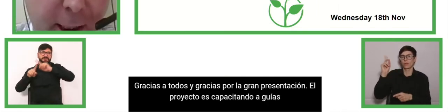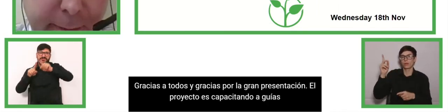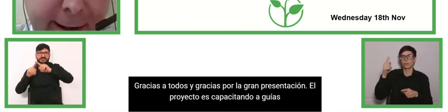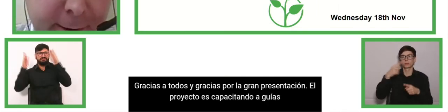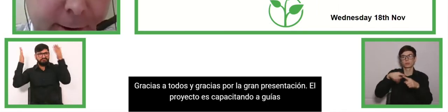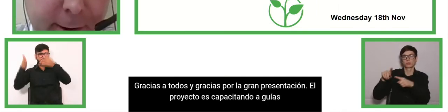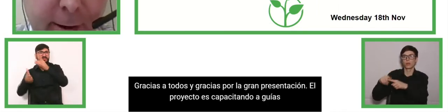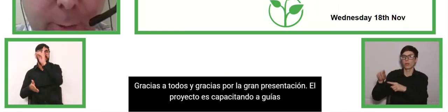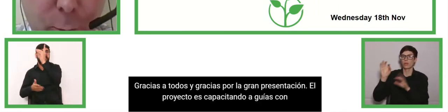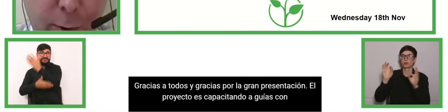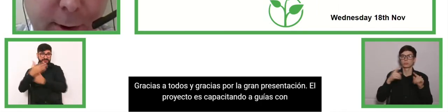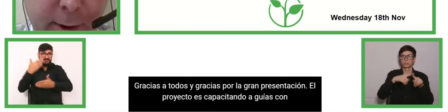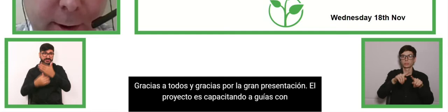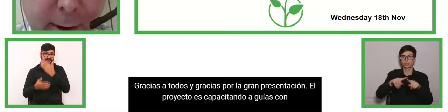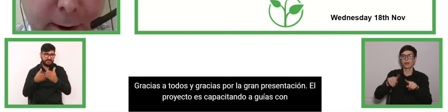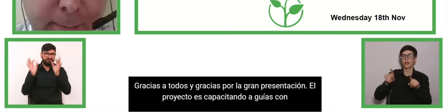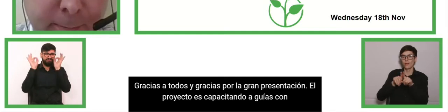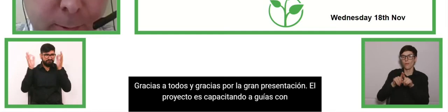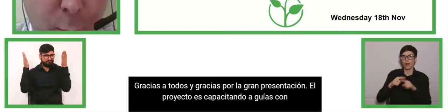color man